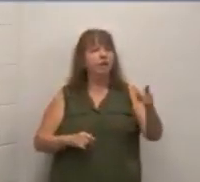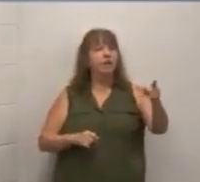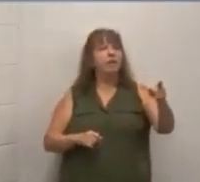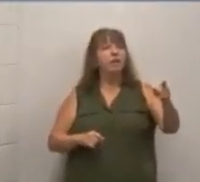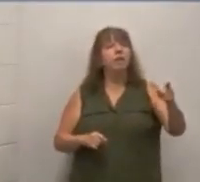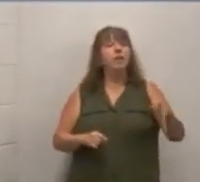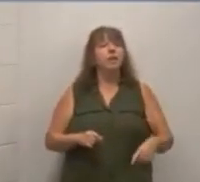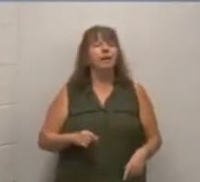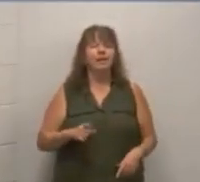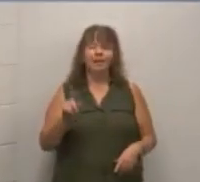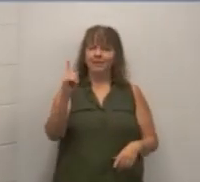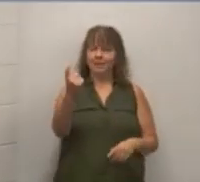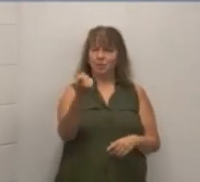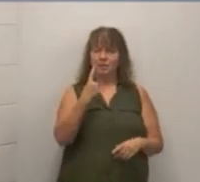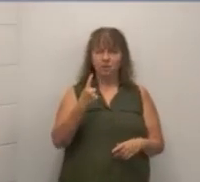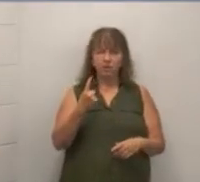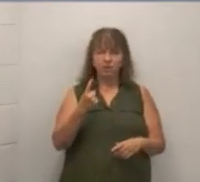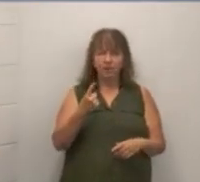academic honesty?